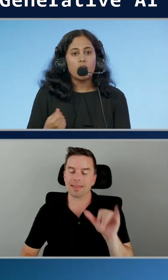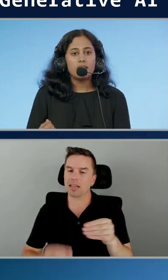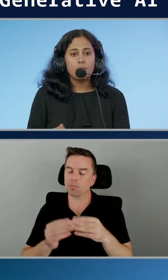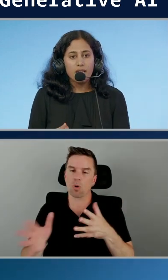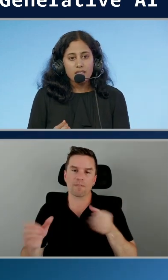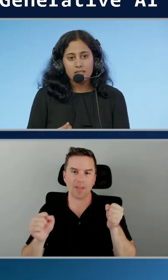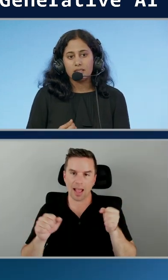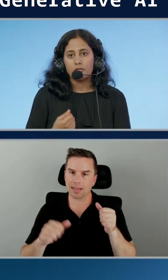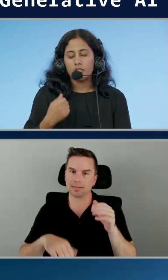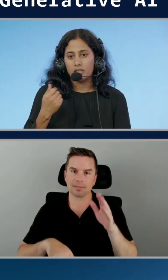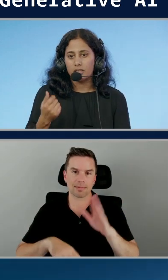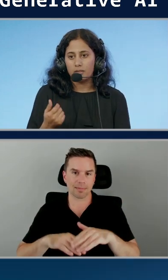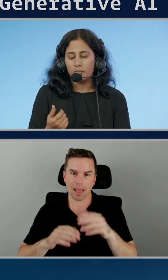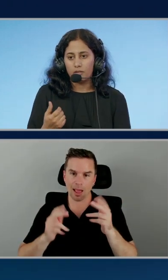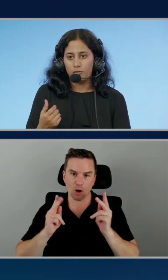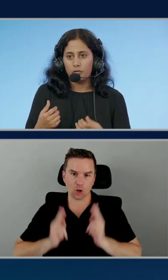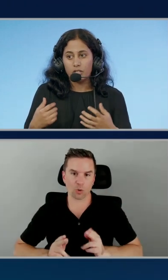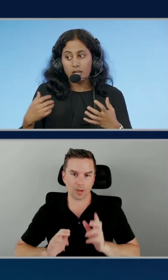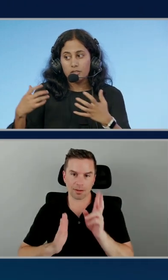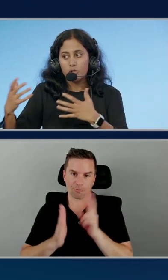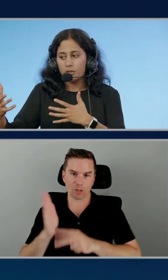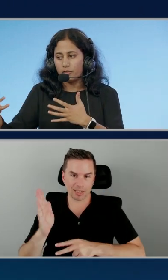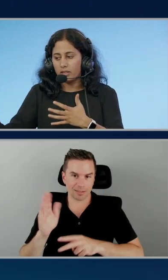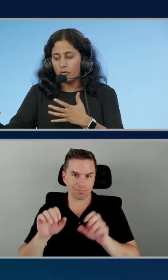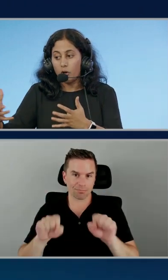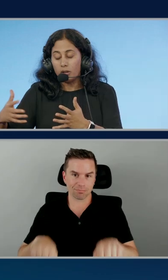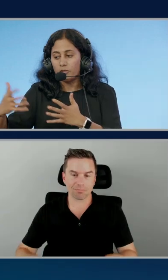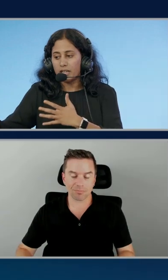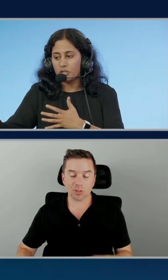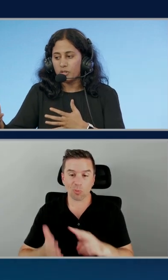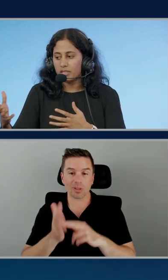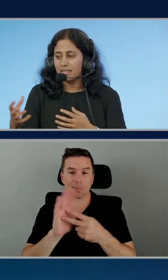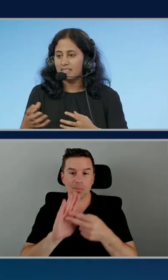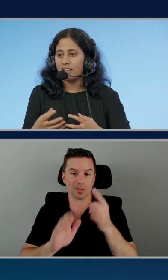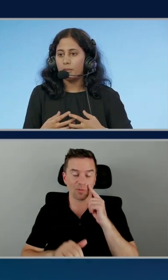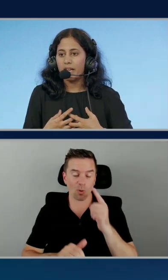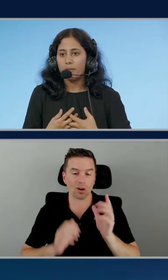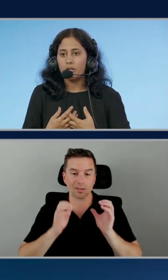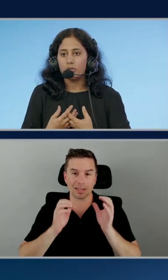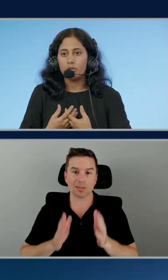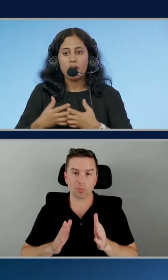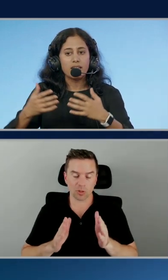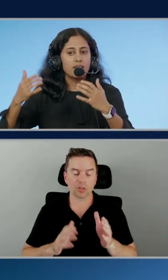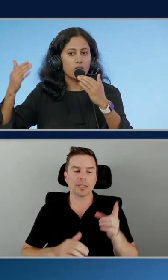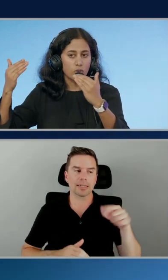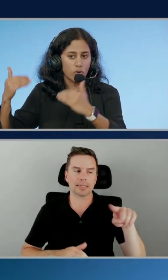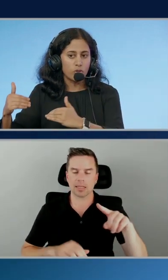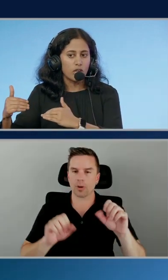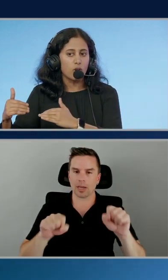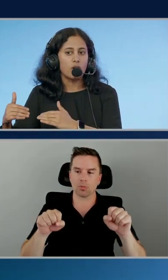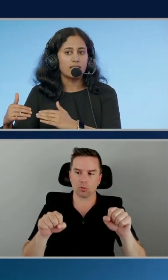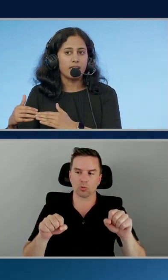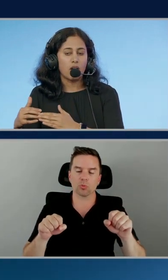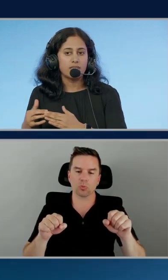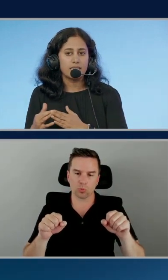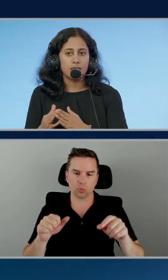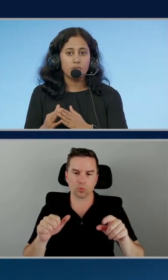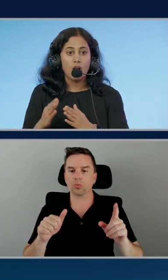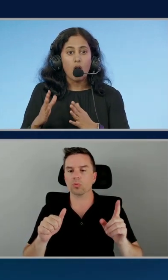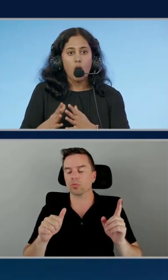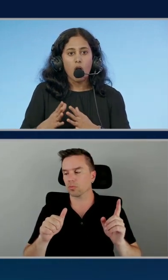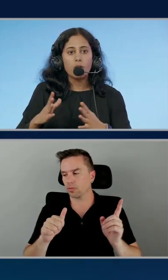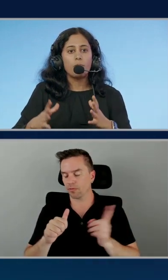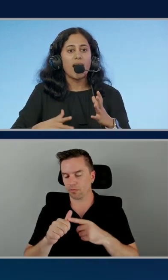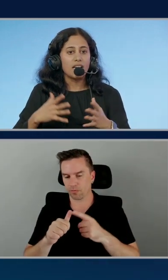Right. So what it means for the for customers is they'll be able to either go to the lower thread count